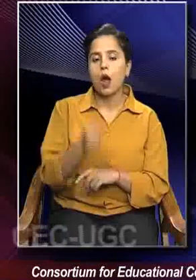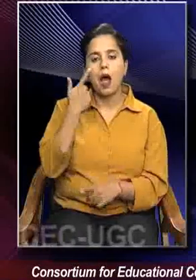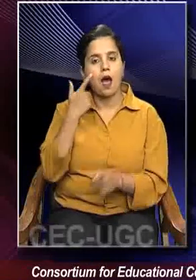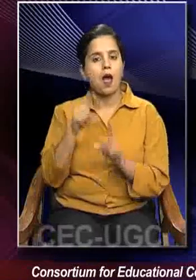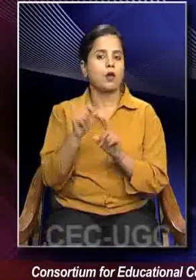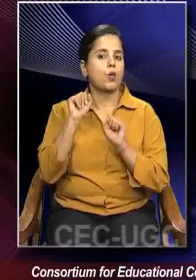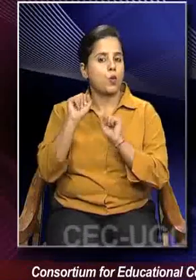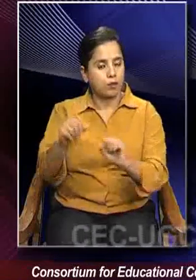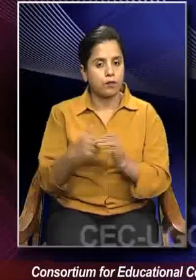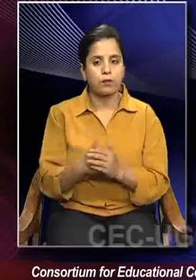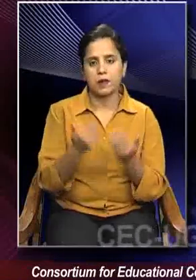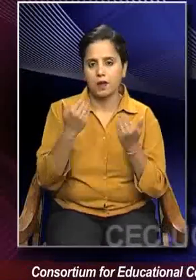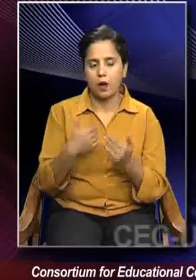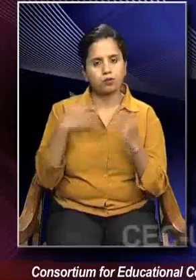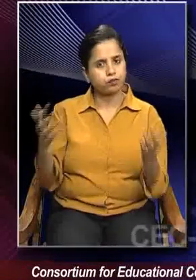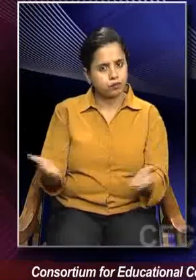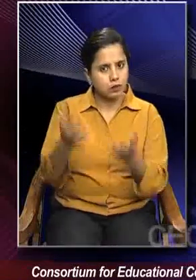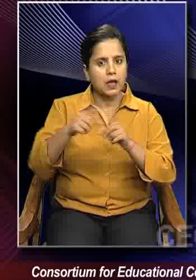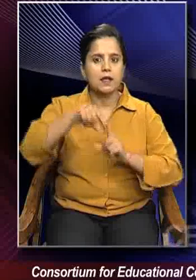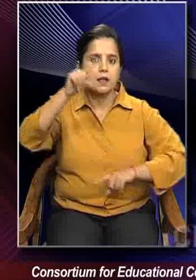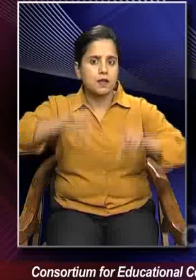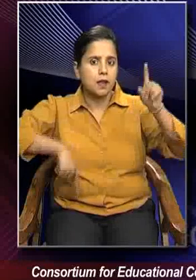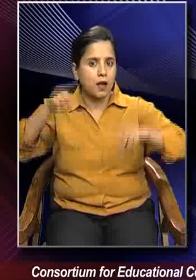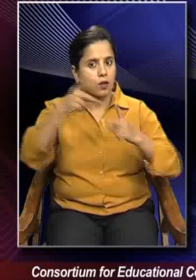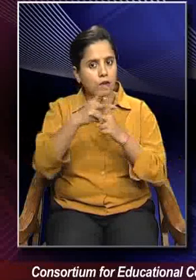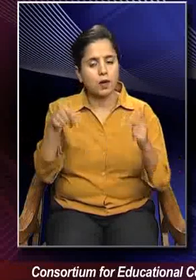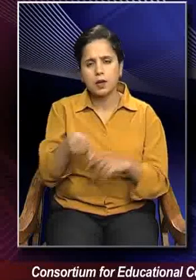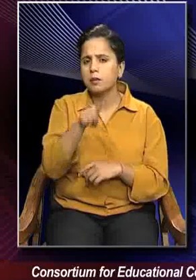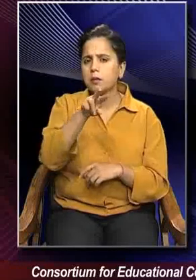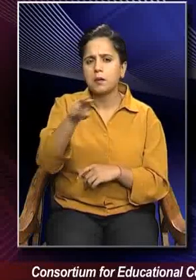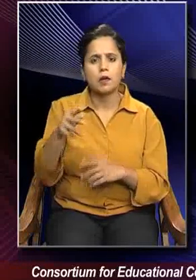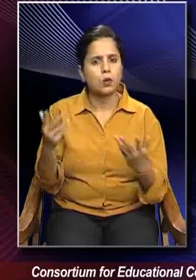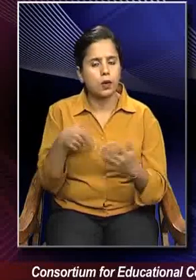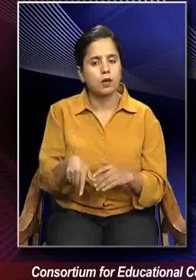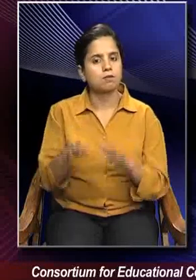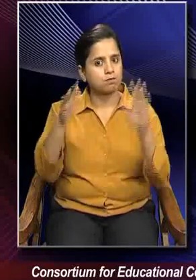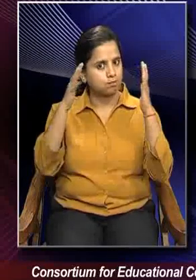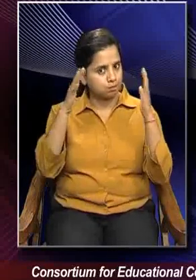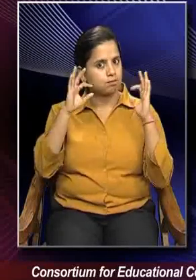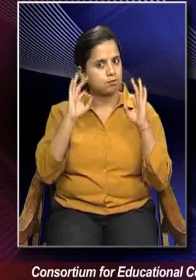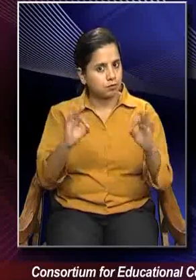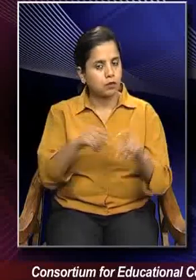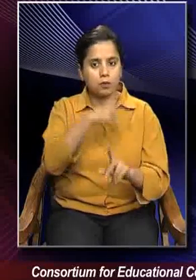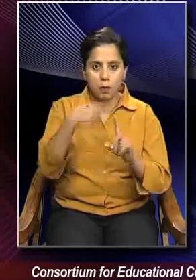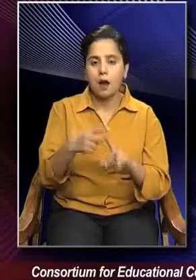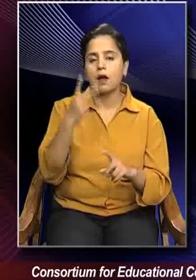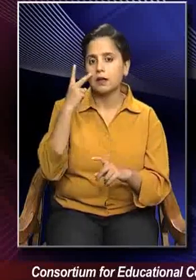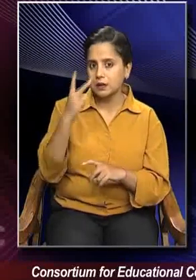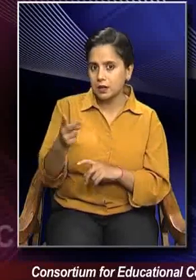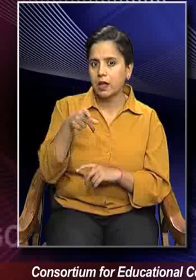identities. Now, embracing the diversity means appreciating and valuing